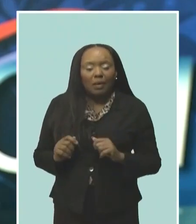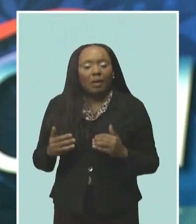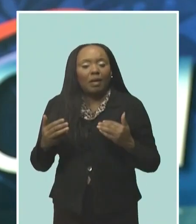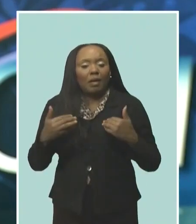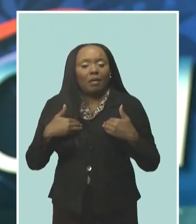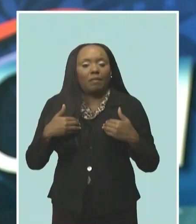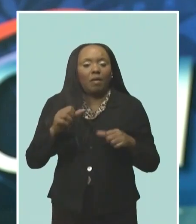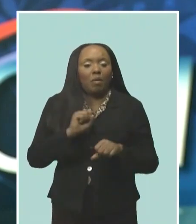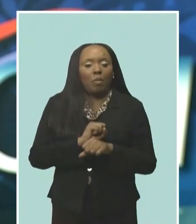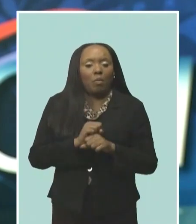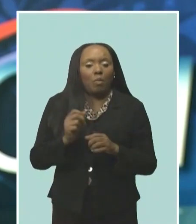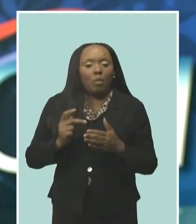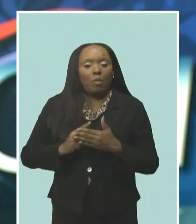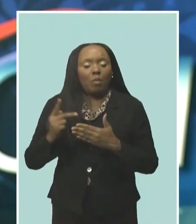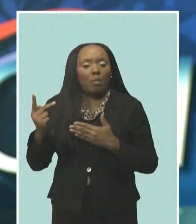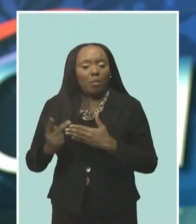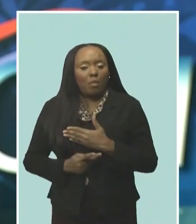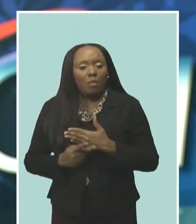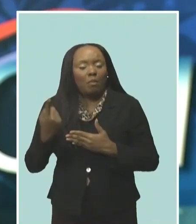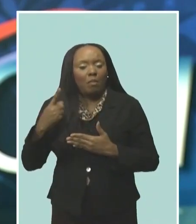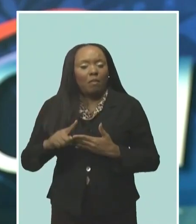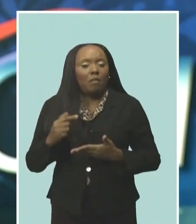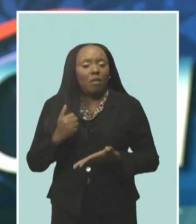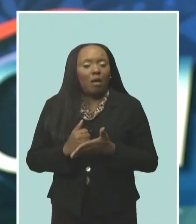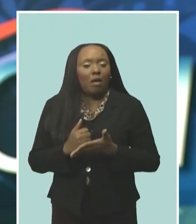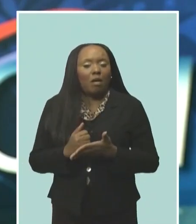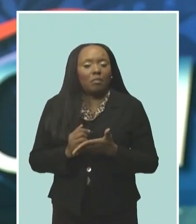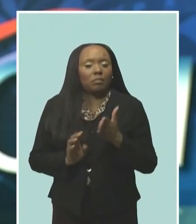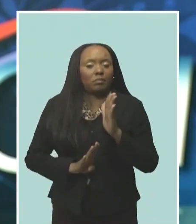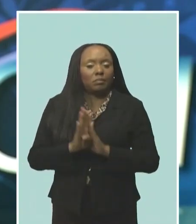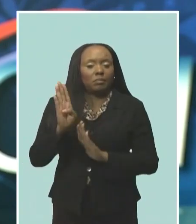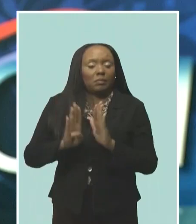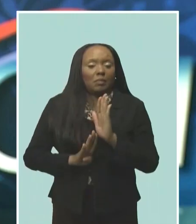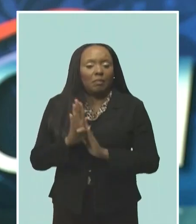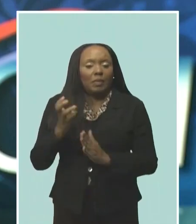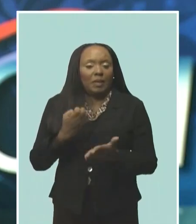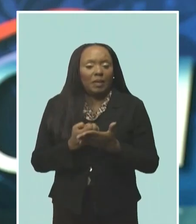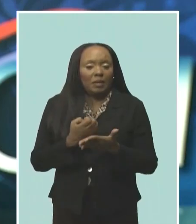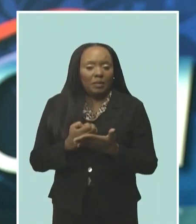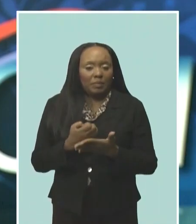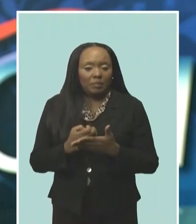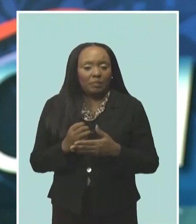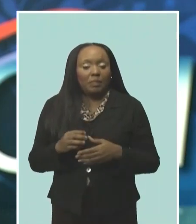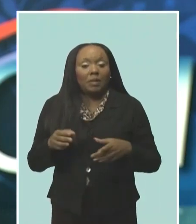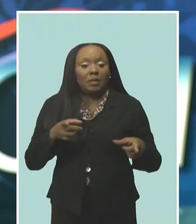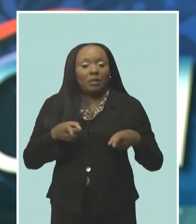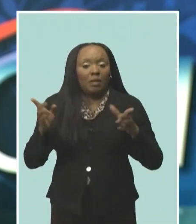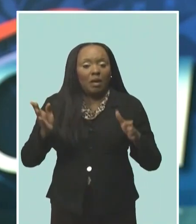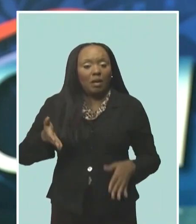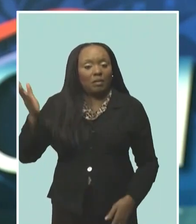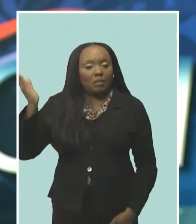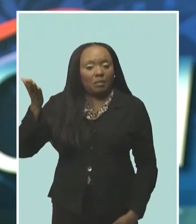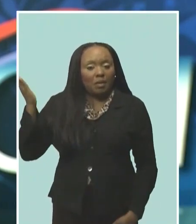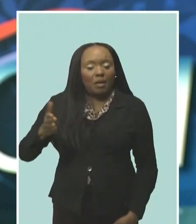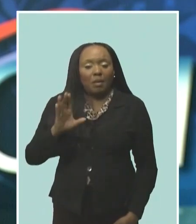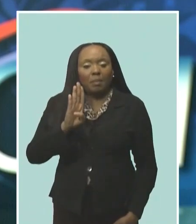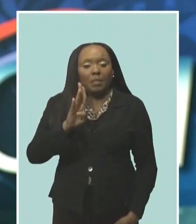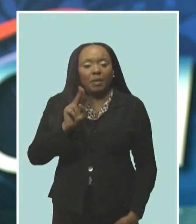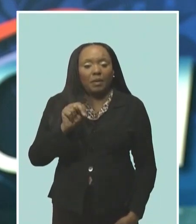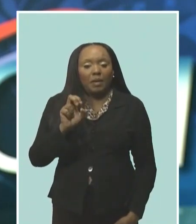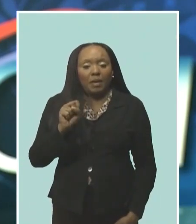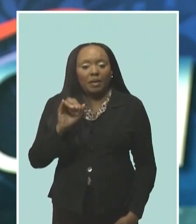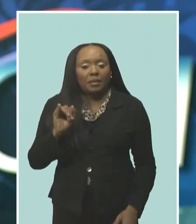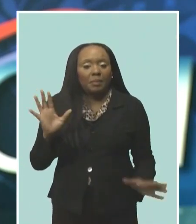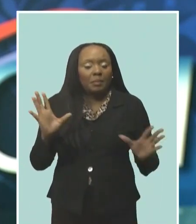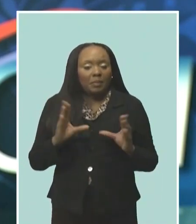work program is poised to stimulate economic growth. Director Hayden Rhyme, speaking at the BNSI Visibility